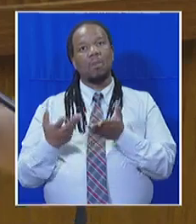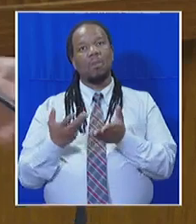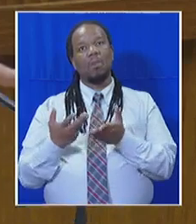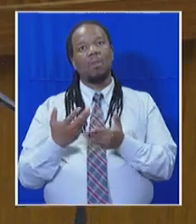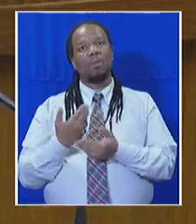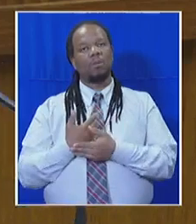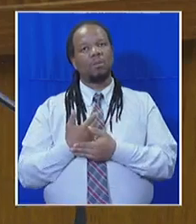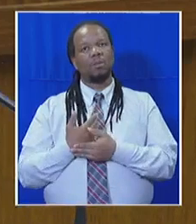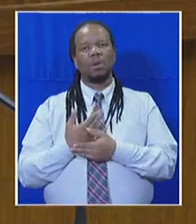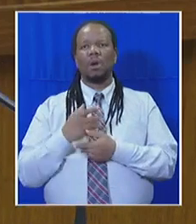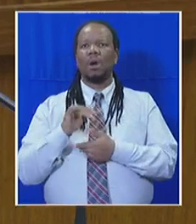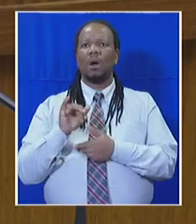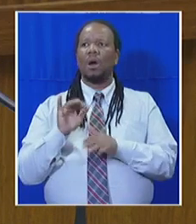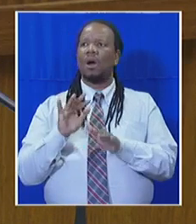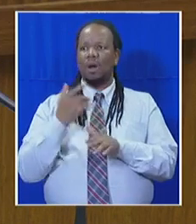I'm having 10 minutes.